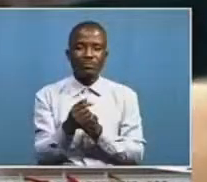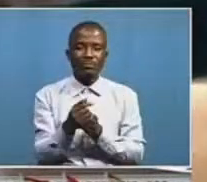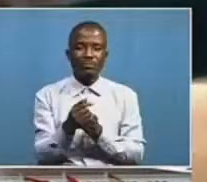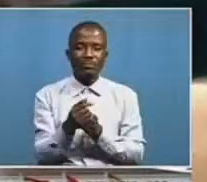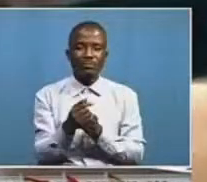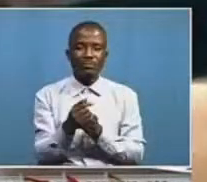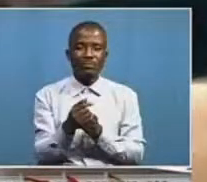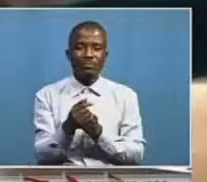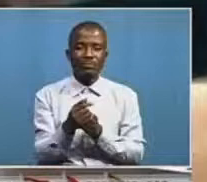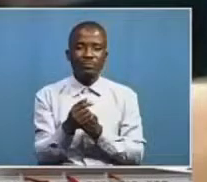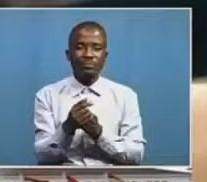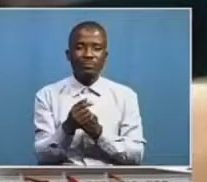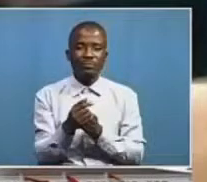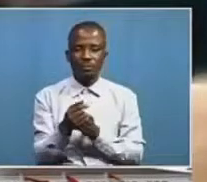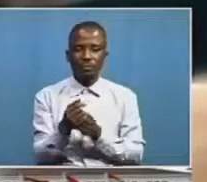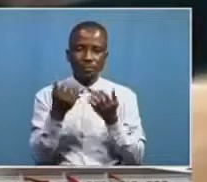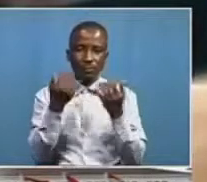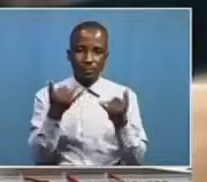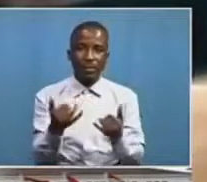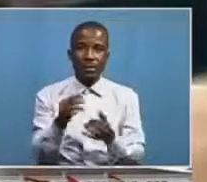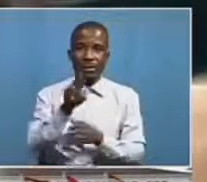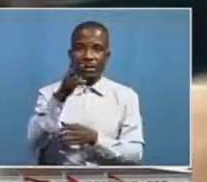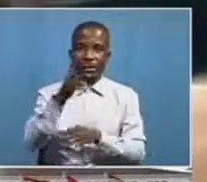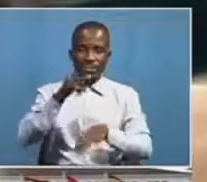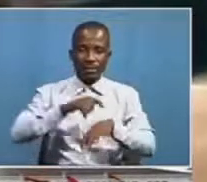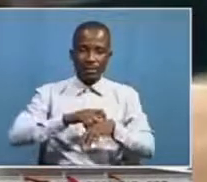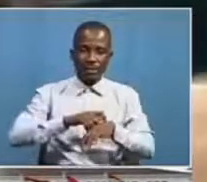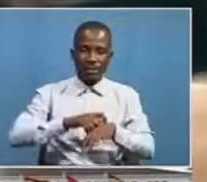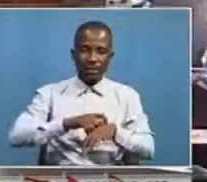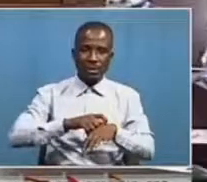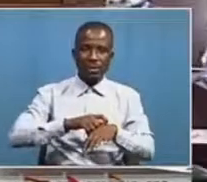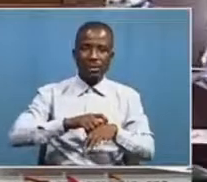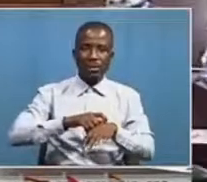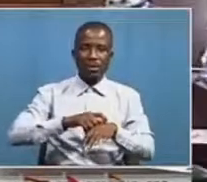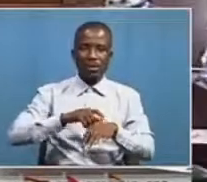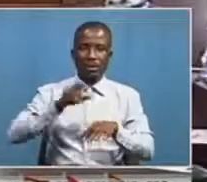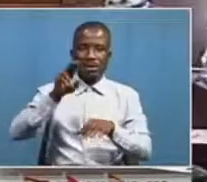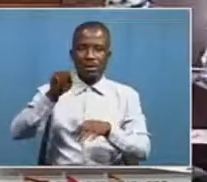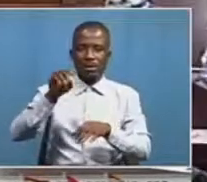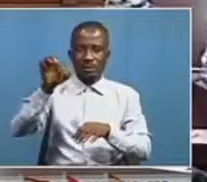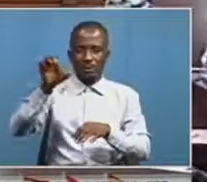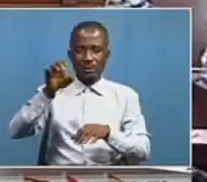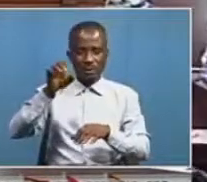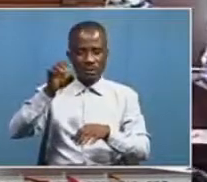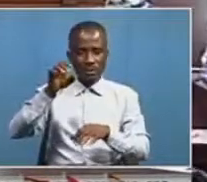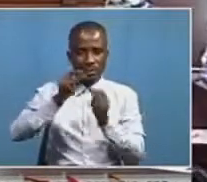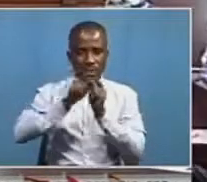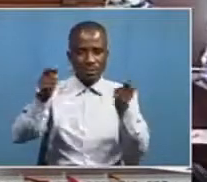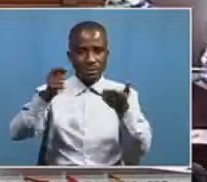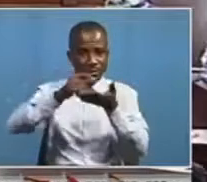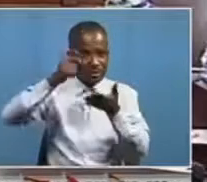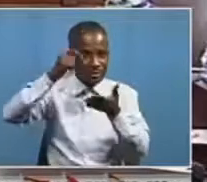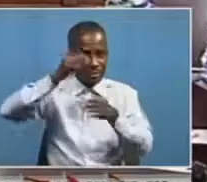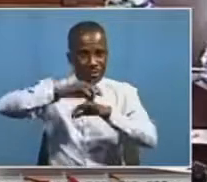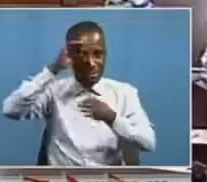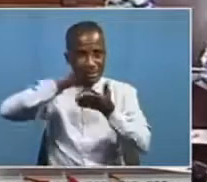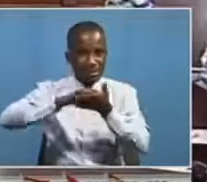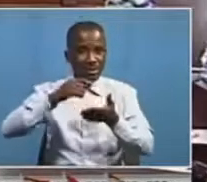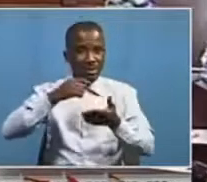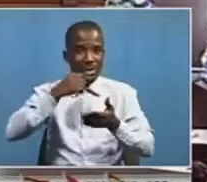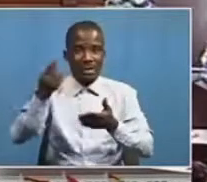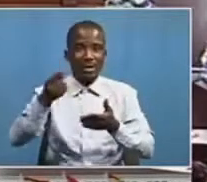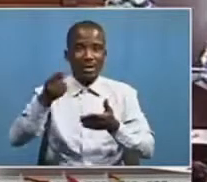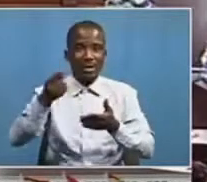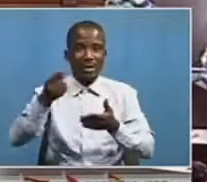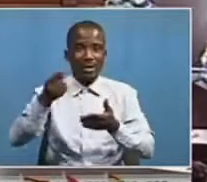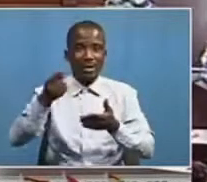Act 792. Secondly, PW1 Johnson and Sedun Ketia under cross-examination admitted that the total valid votes